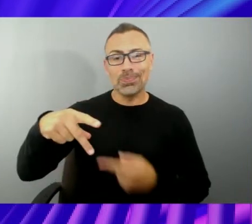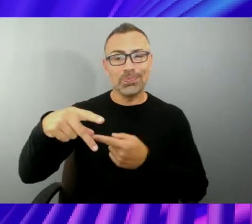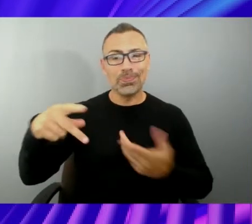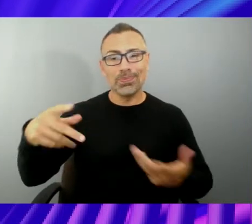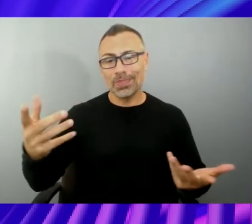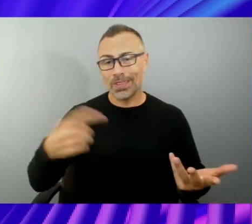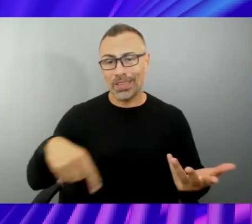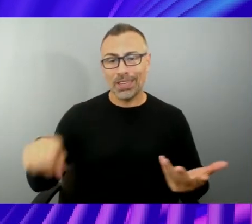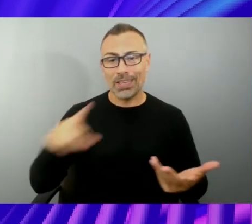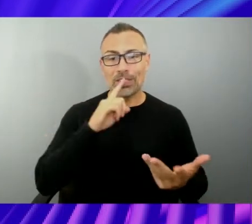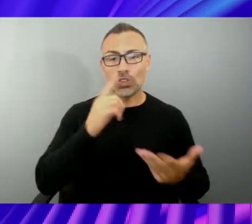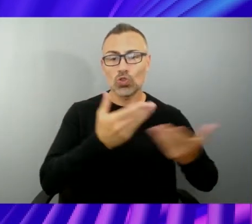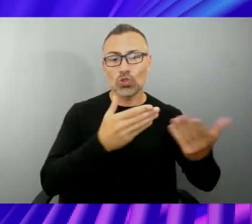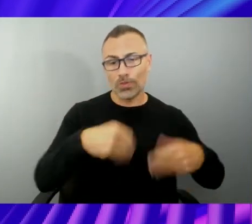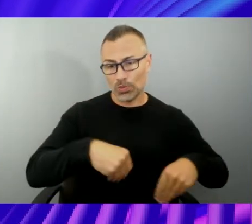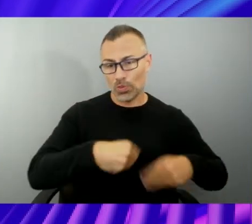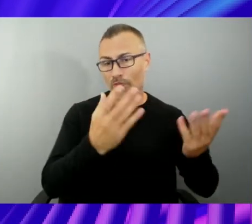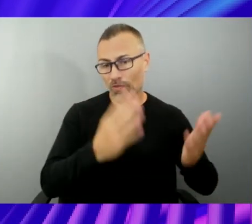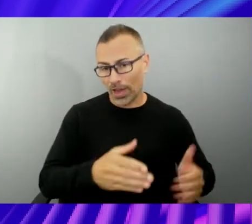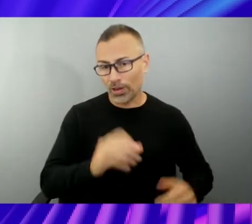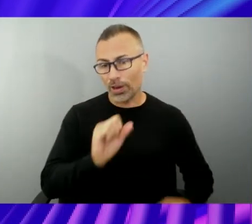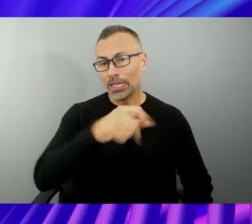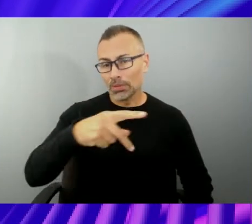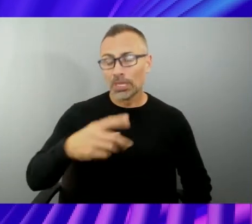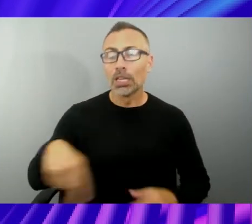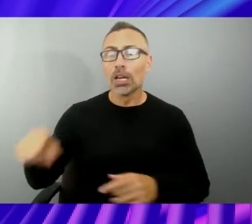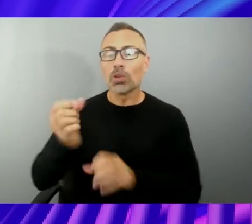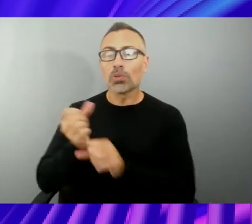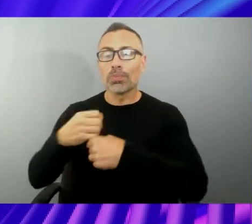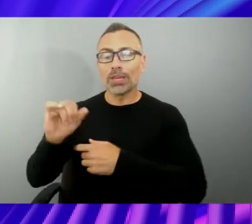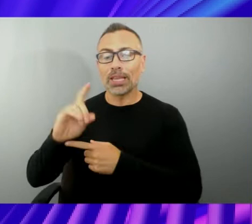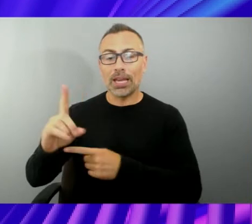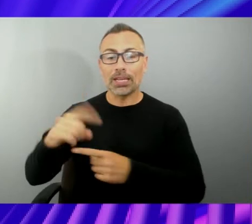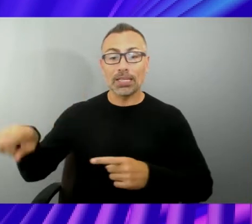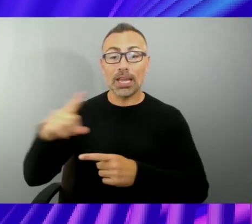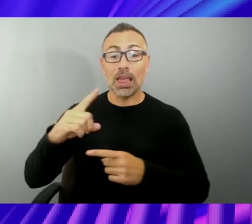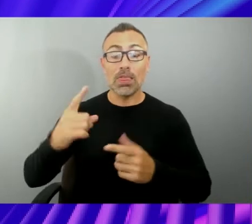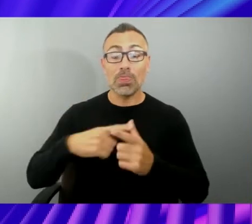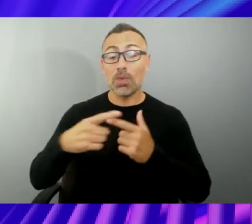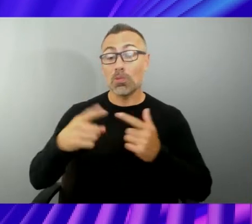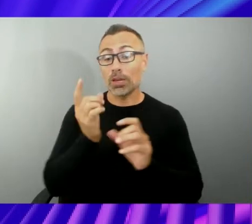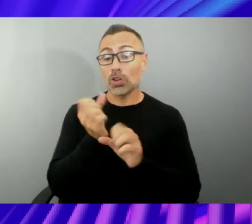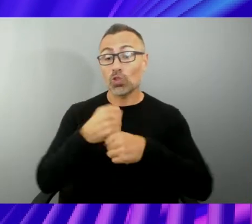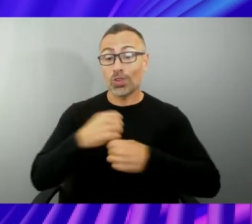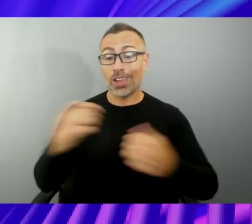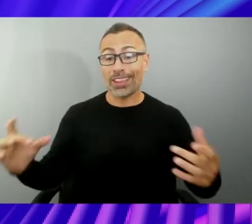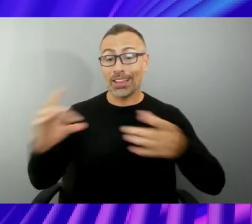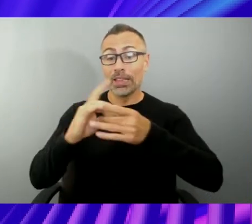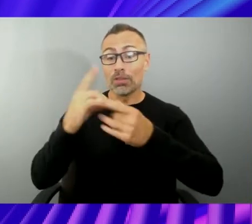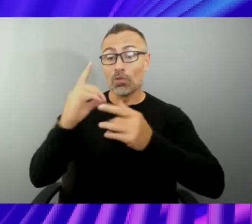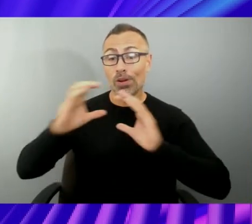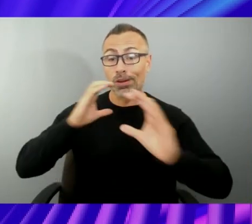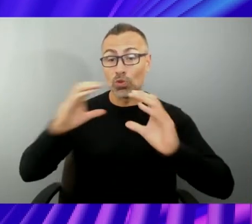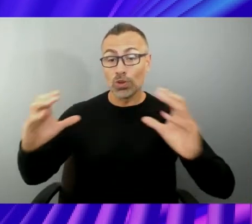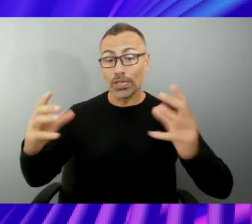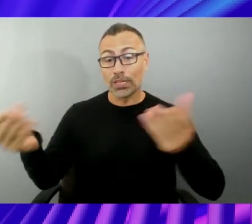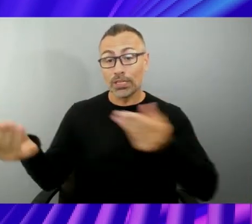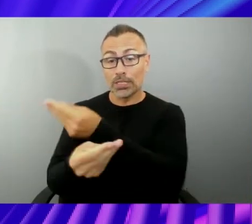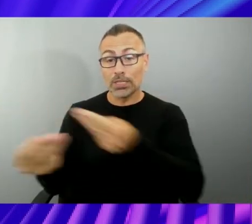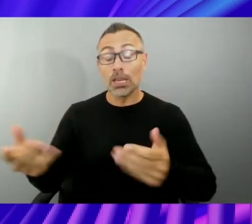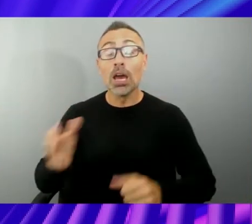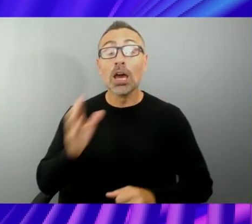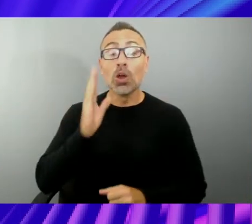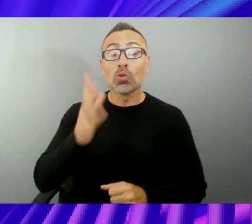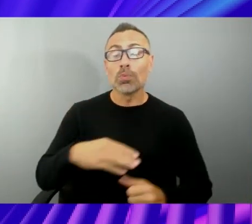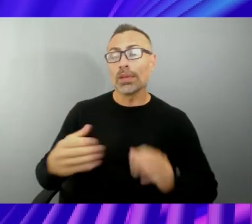provider. And then we are going to map, right, how they both are going to communicate. Here the name is going to be email address because that is